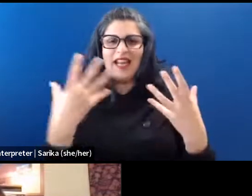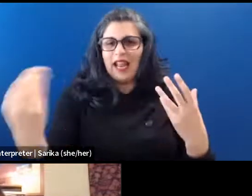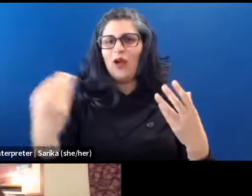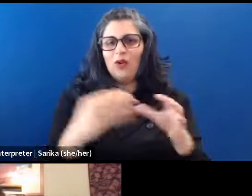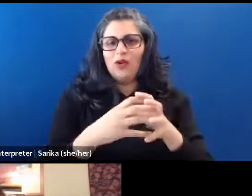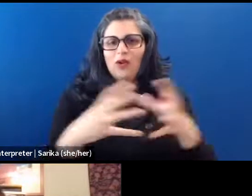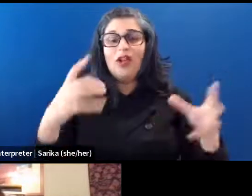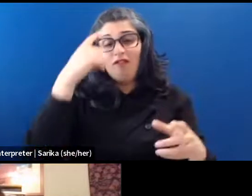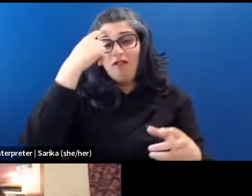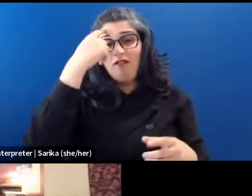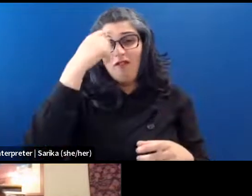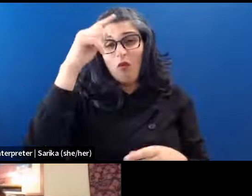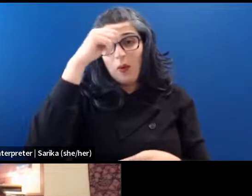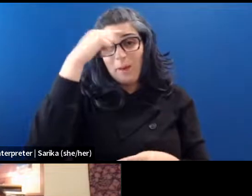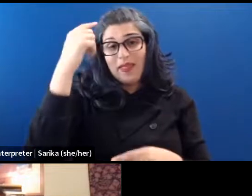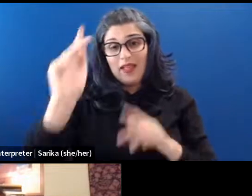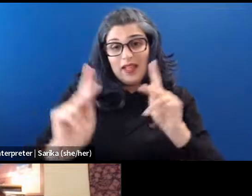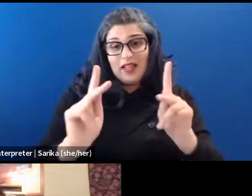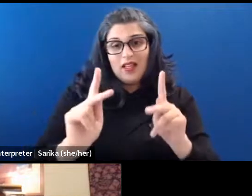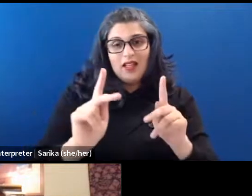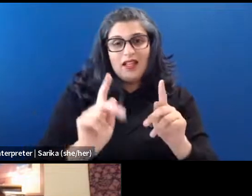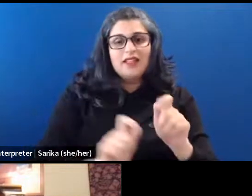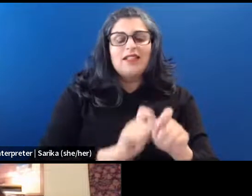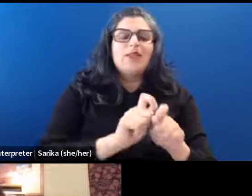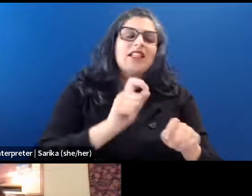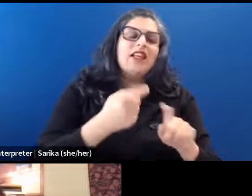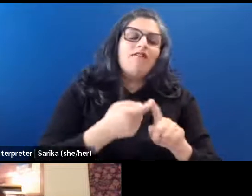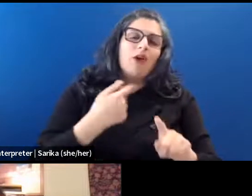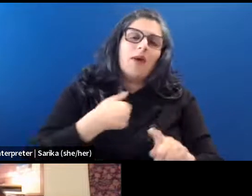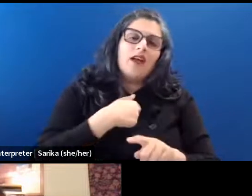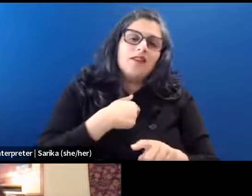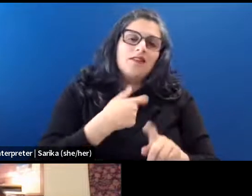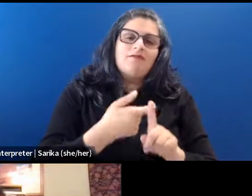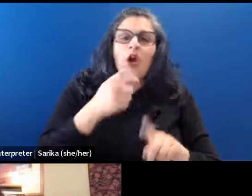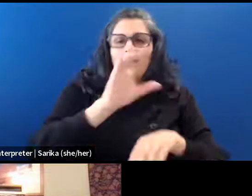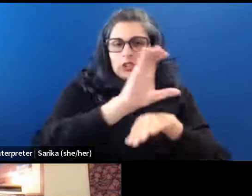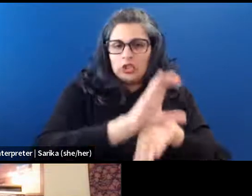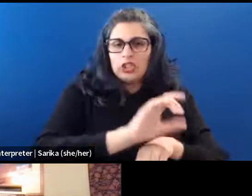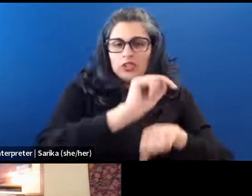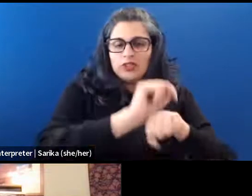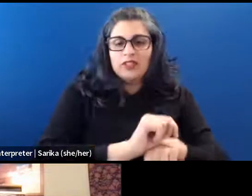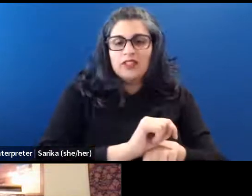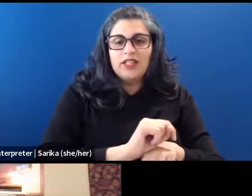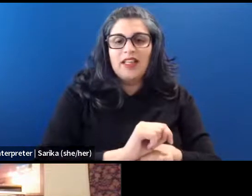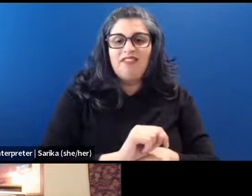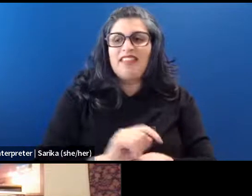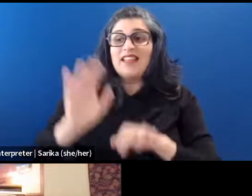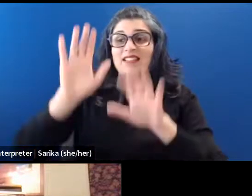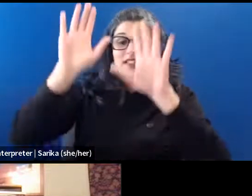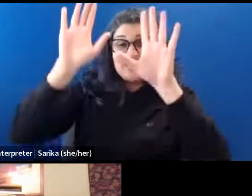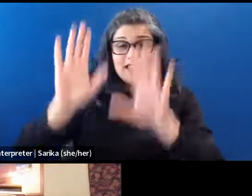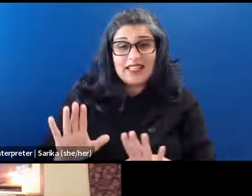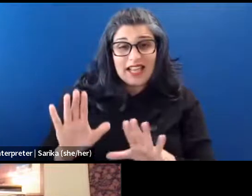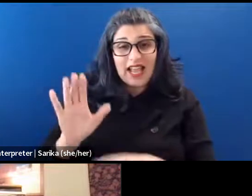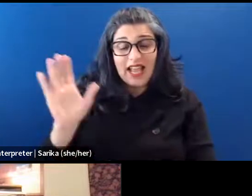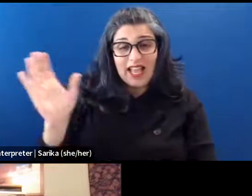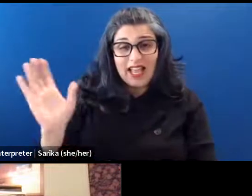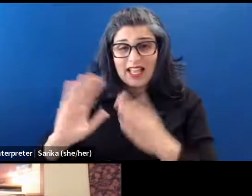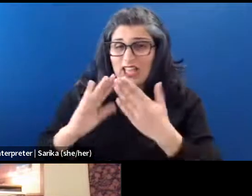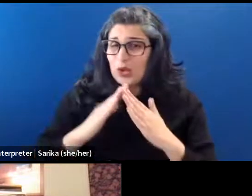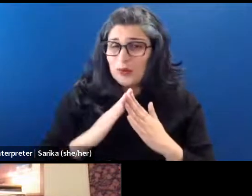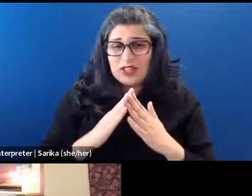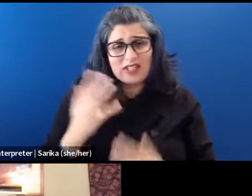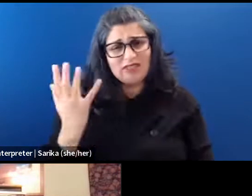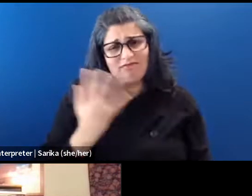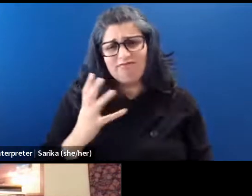folk, especially those of us who come from church traditions, that community and Sangha is so important. And I don't know how much it